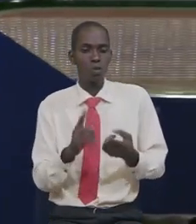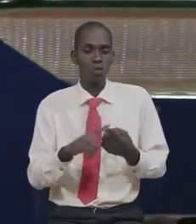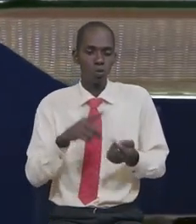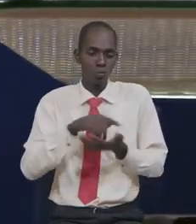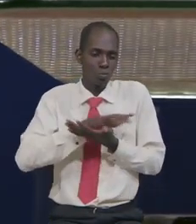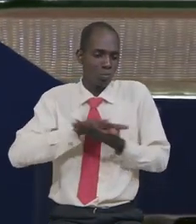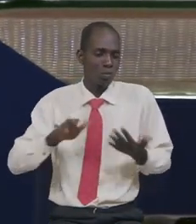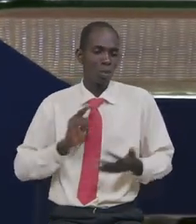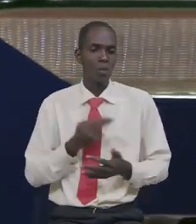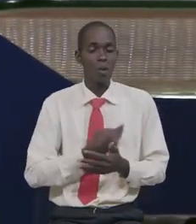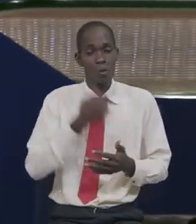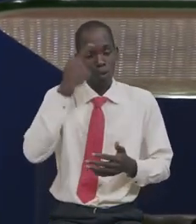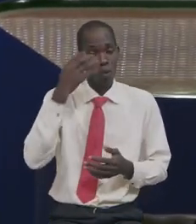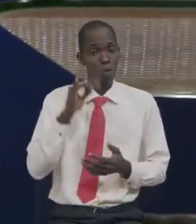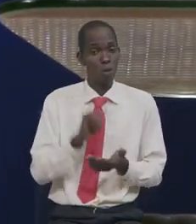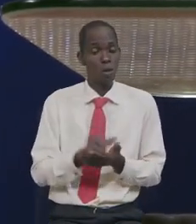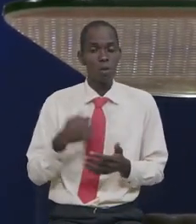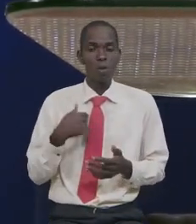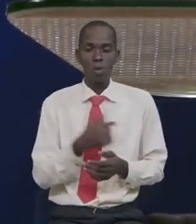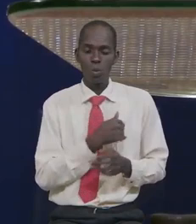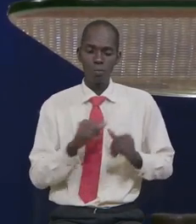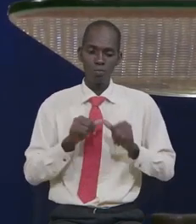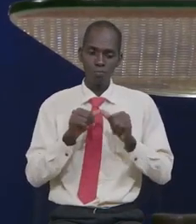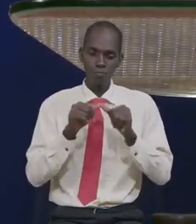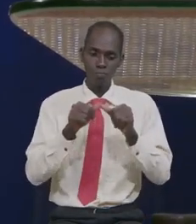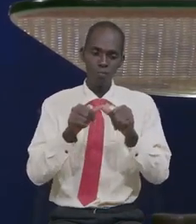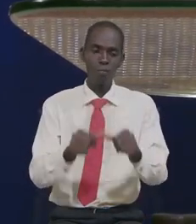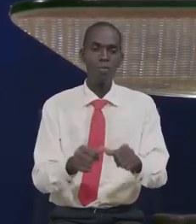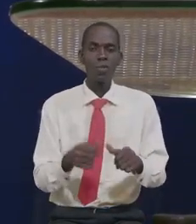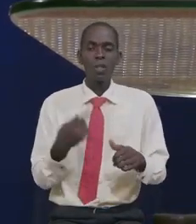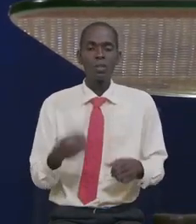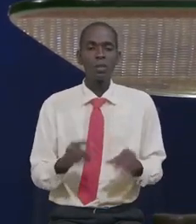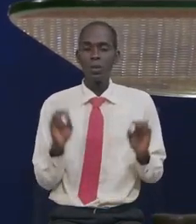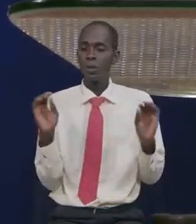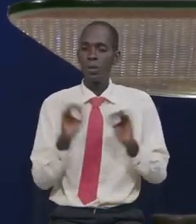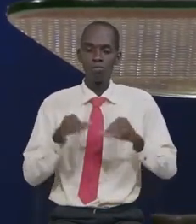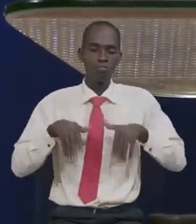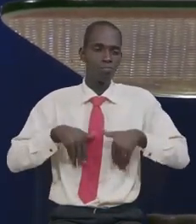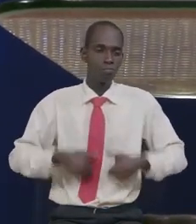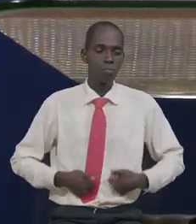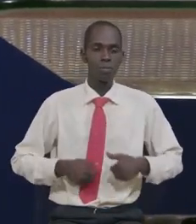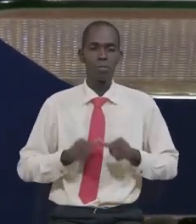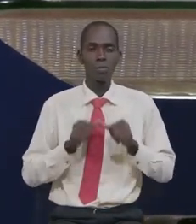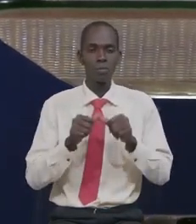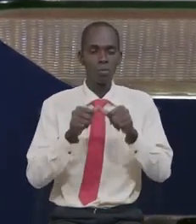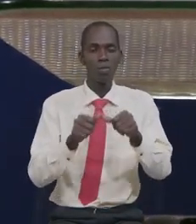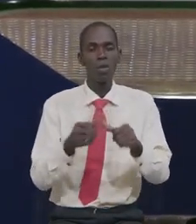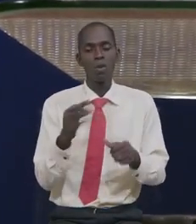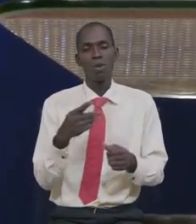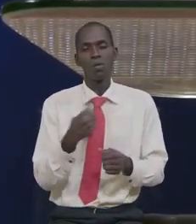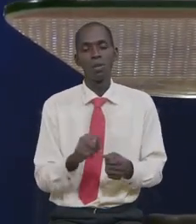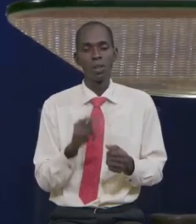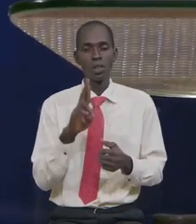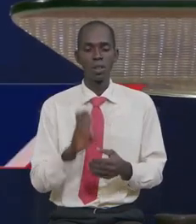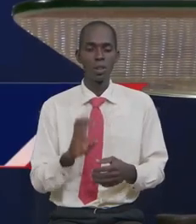that, we're persistent and we persevere. The tireless perseverance of the refined. Number three,